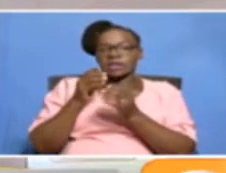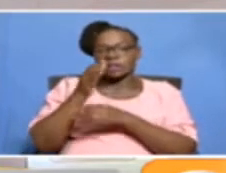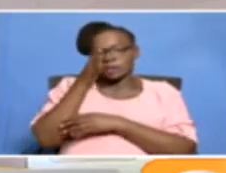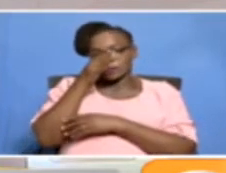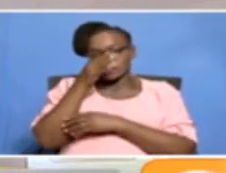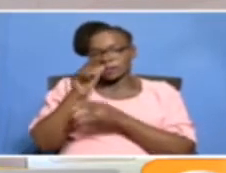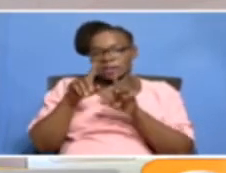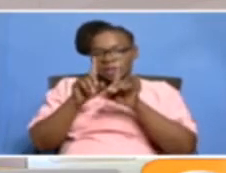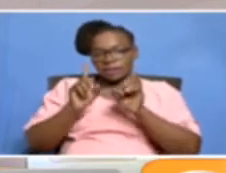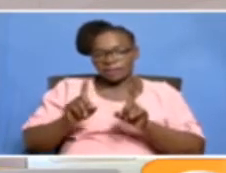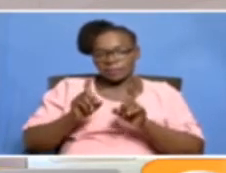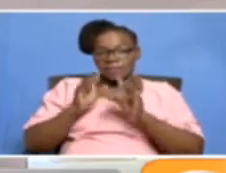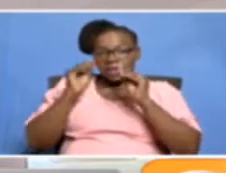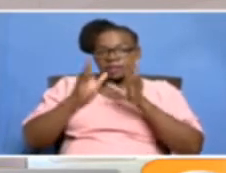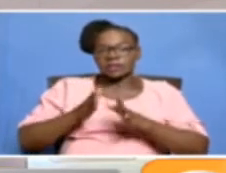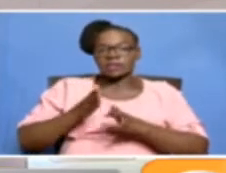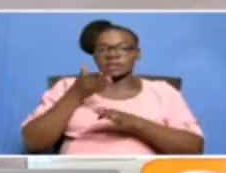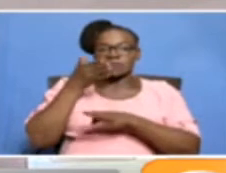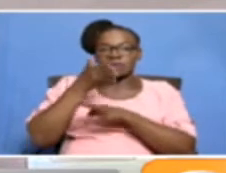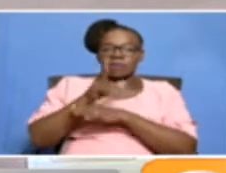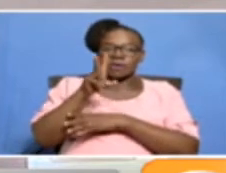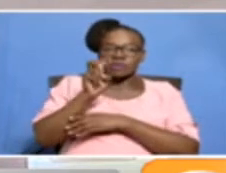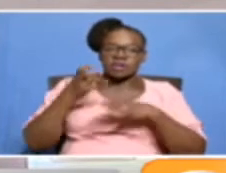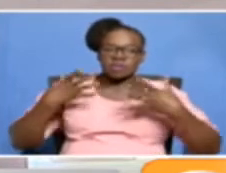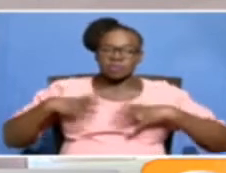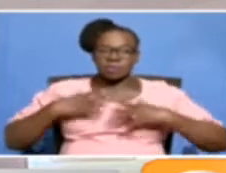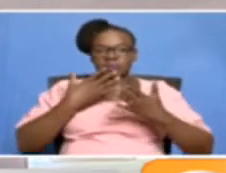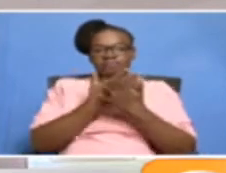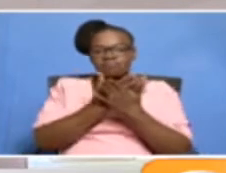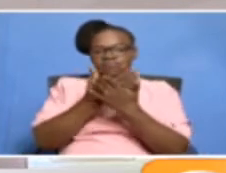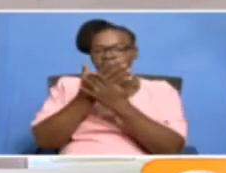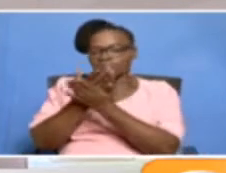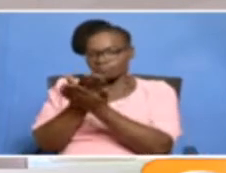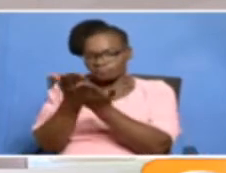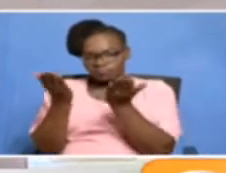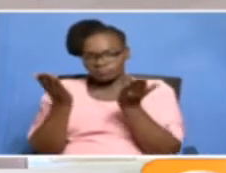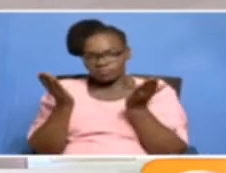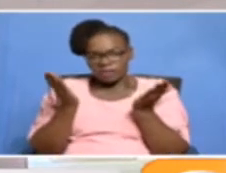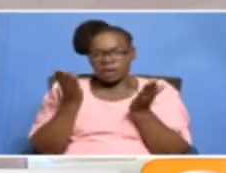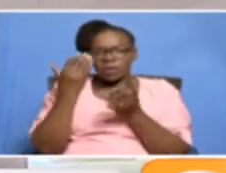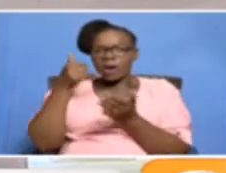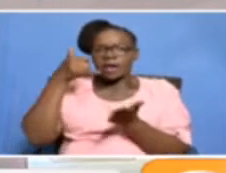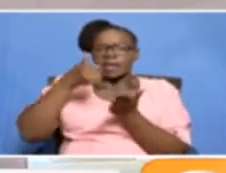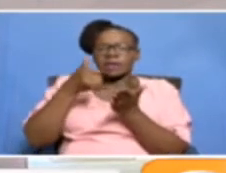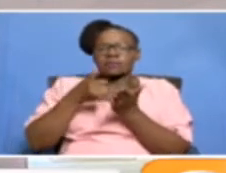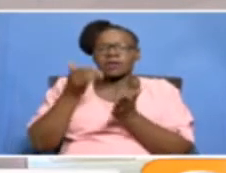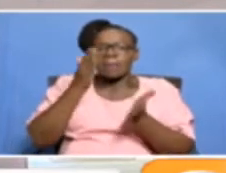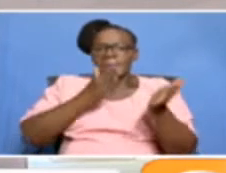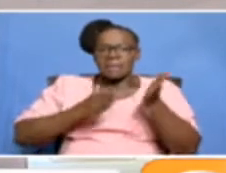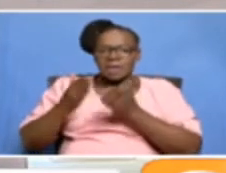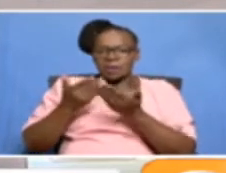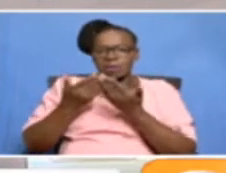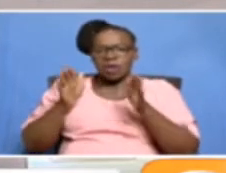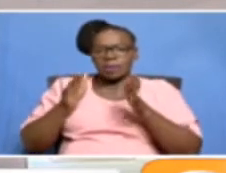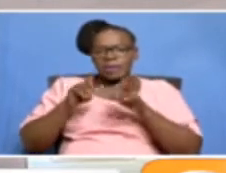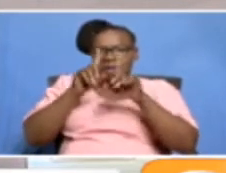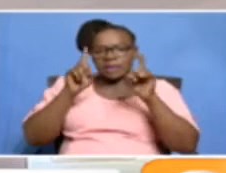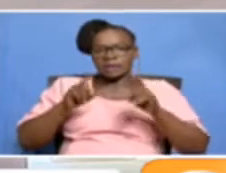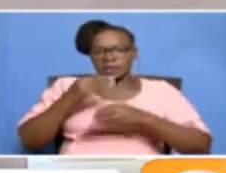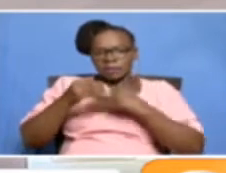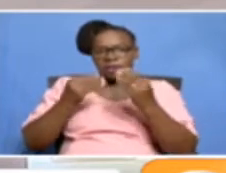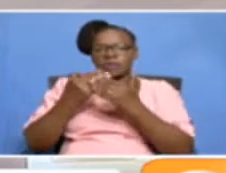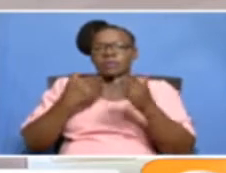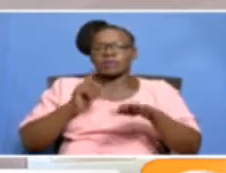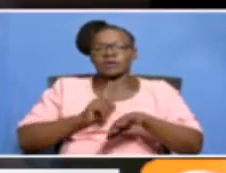Teachers are among more than 20 people who have so far been arrested for taking part in a plot to open examination materials before